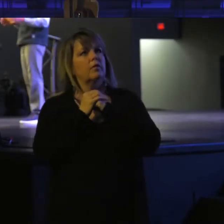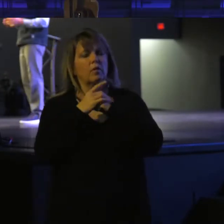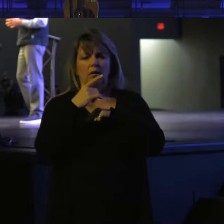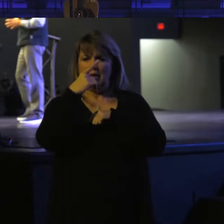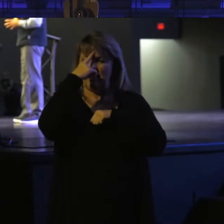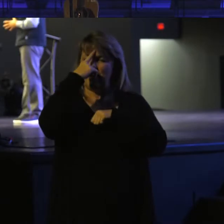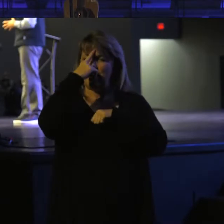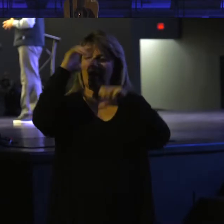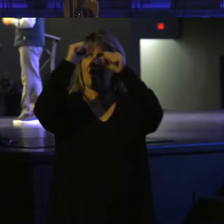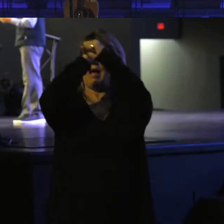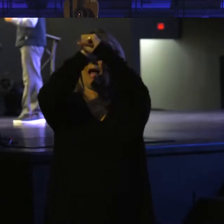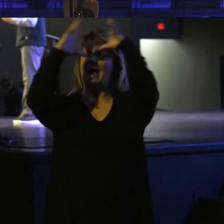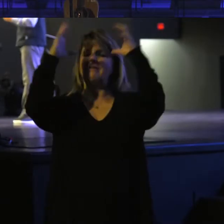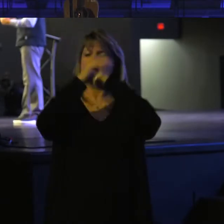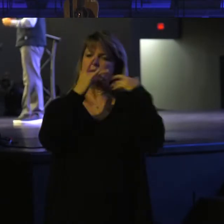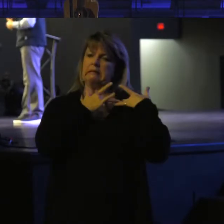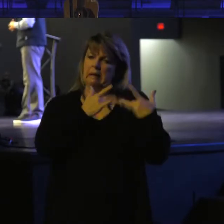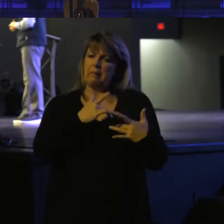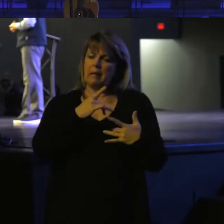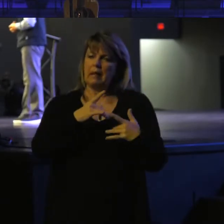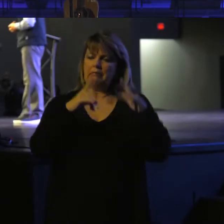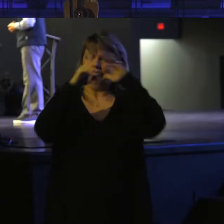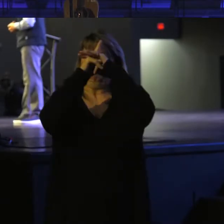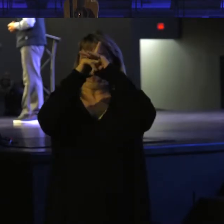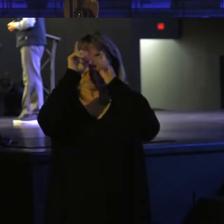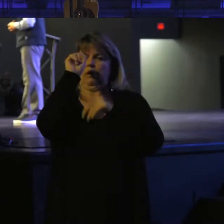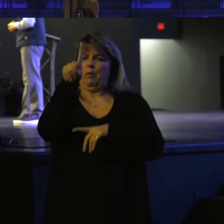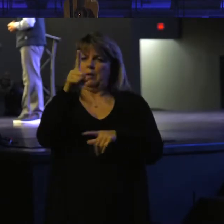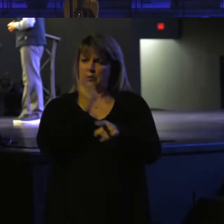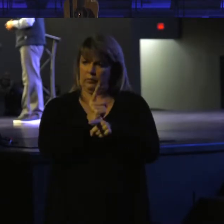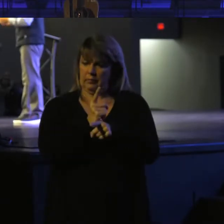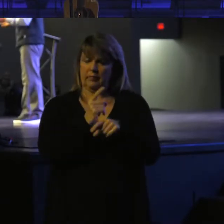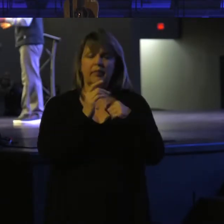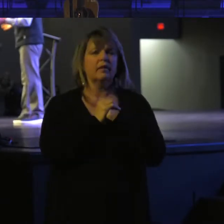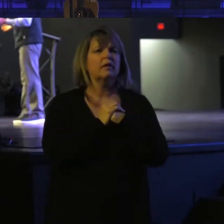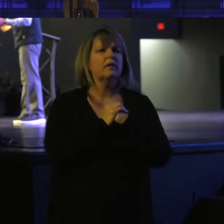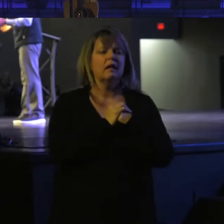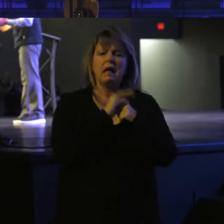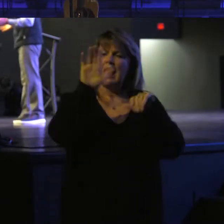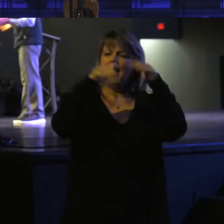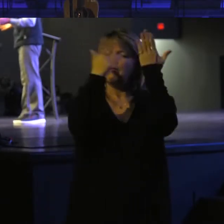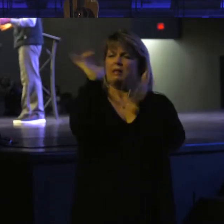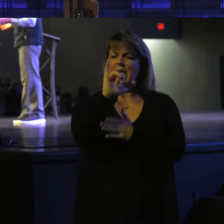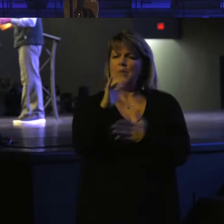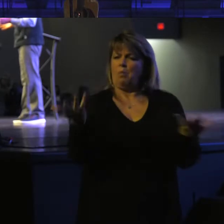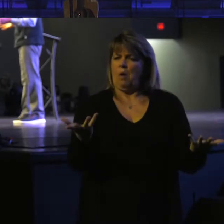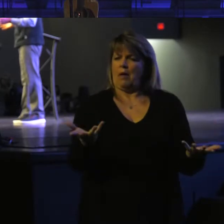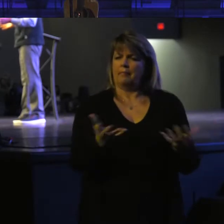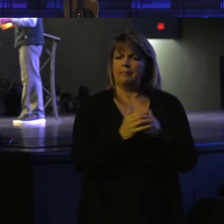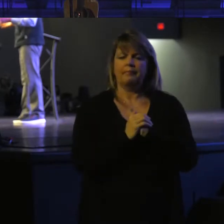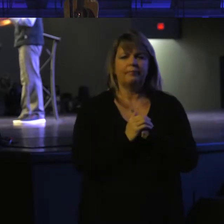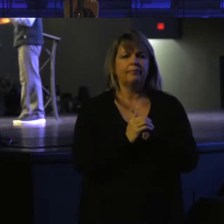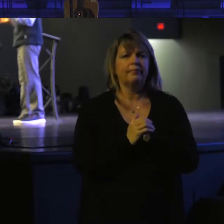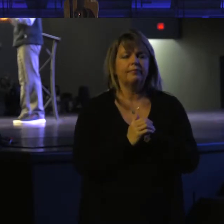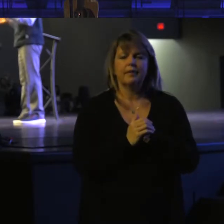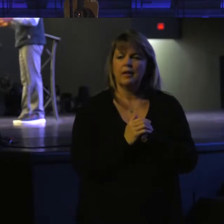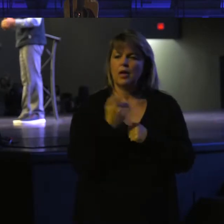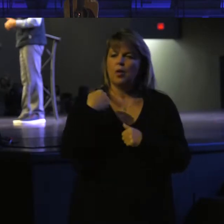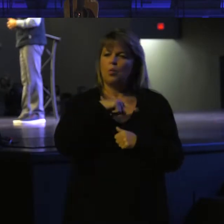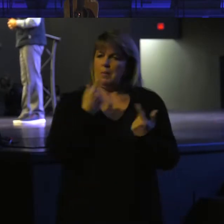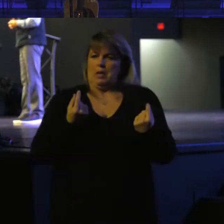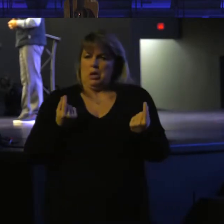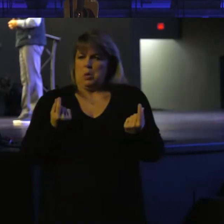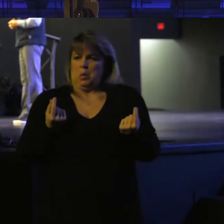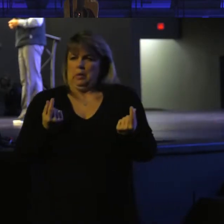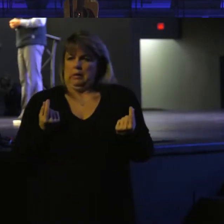much about heaven, typically there are questions that come to mind, aren't there? What will heaven be like? What will we be